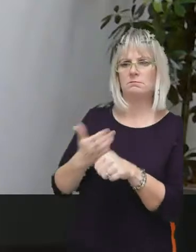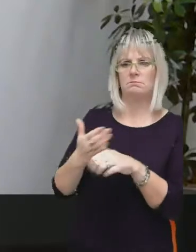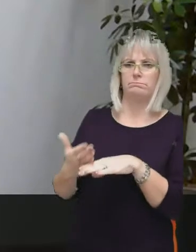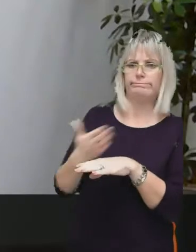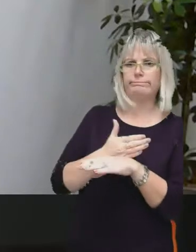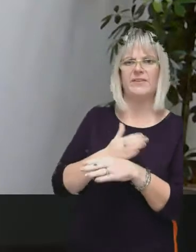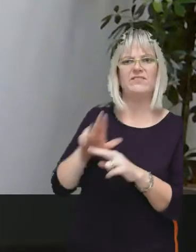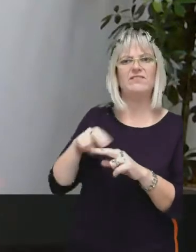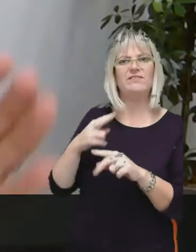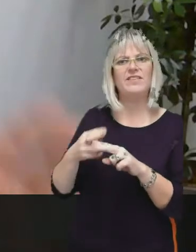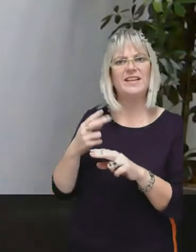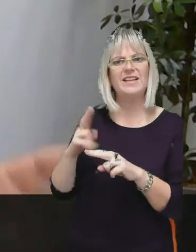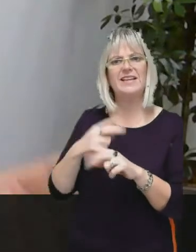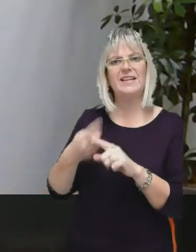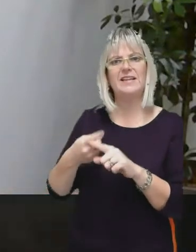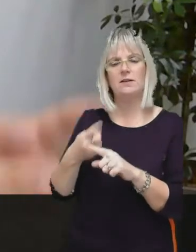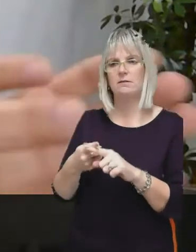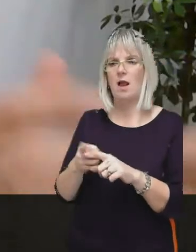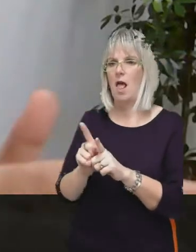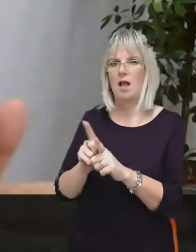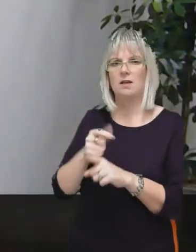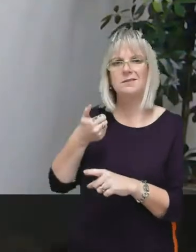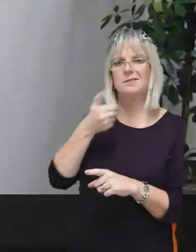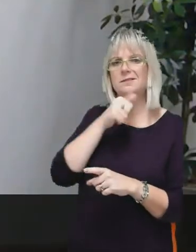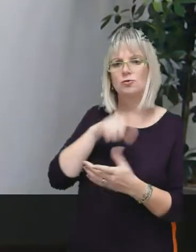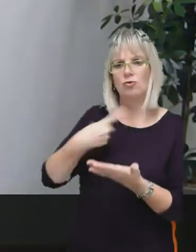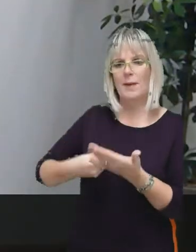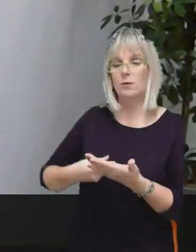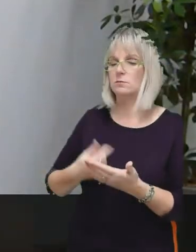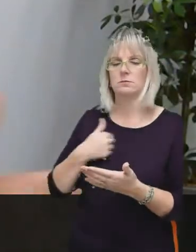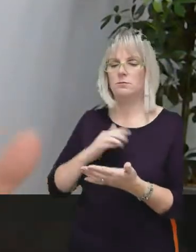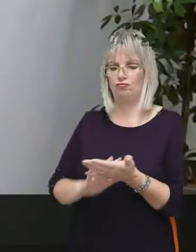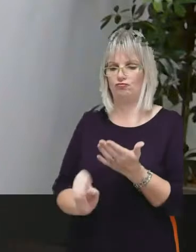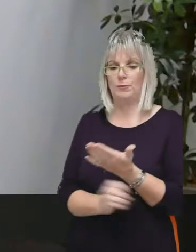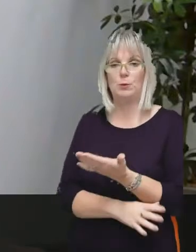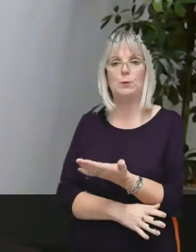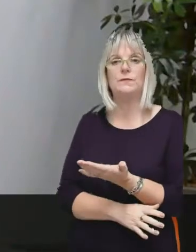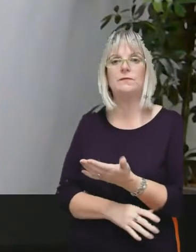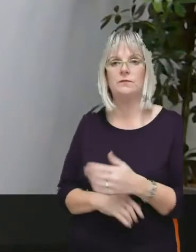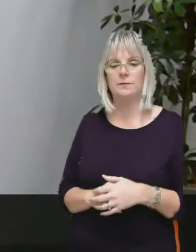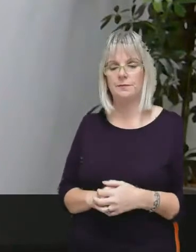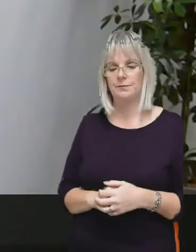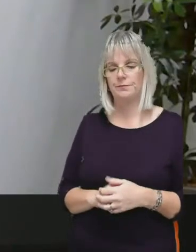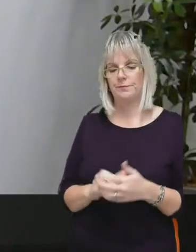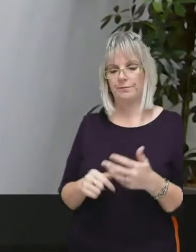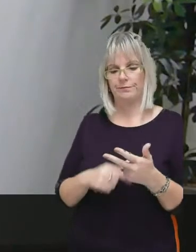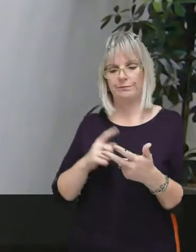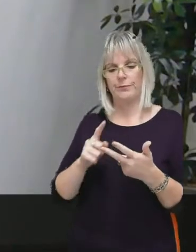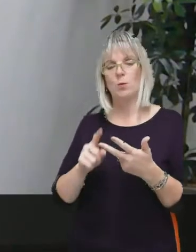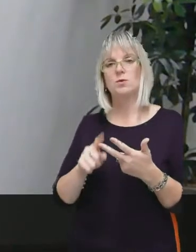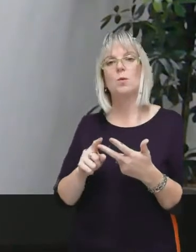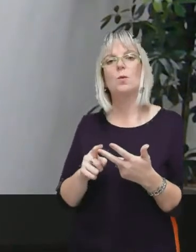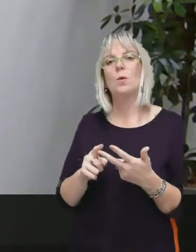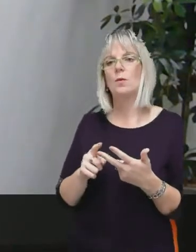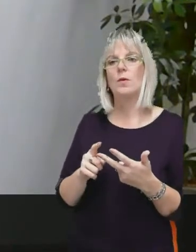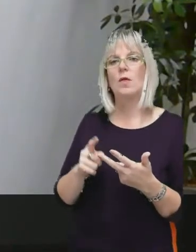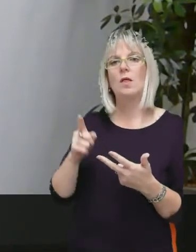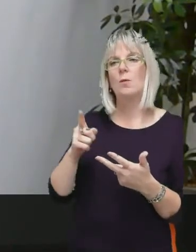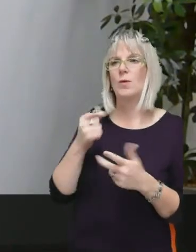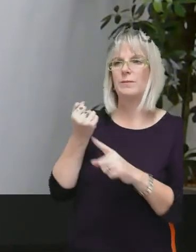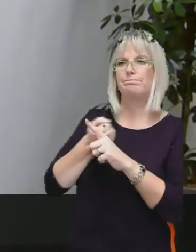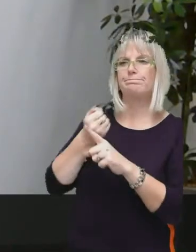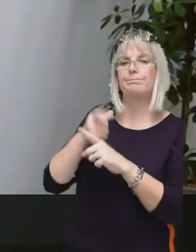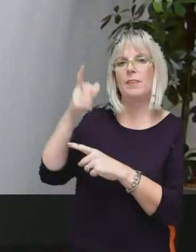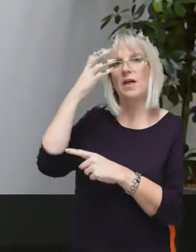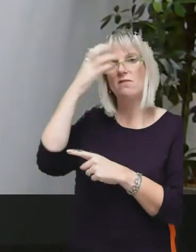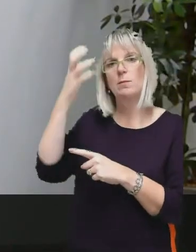from tenancy. We also managed to persuade the government to get rid of no-fault evictions, because one of the big concerns people like you have,